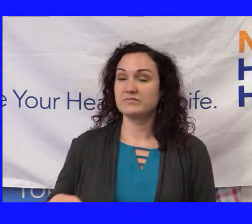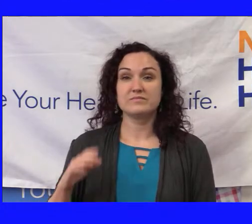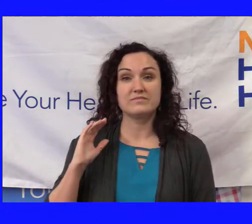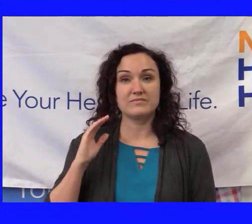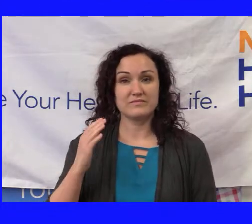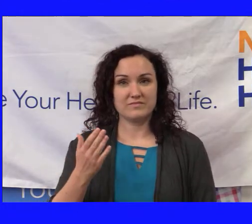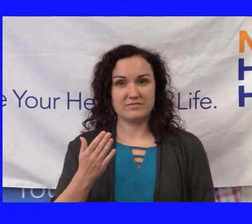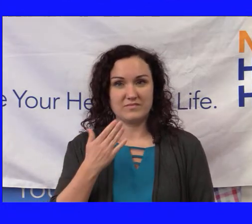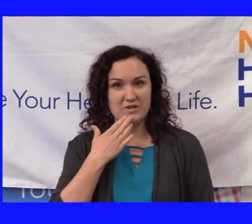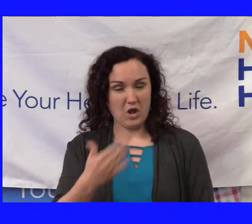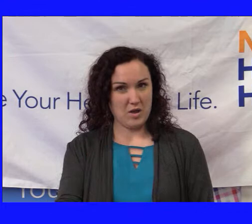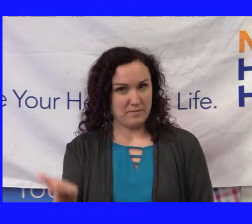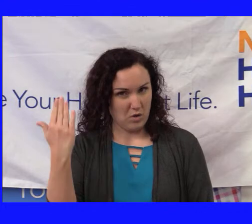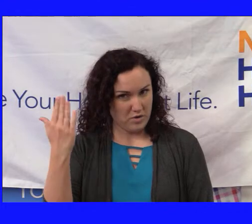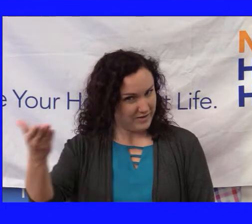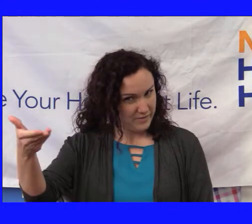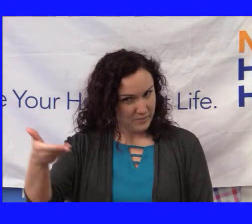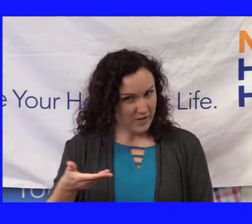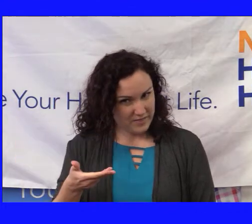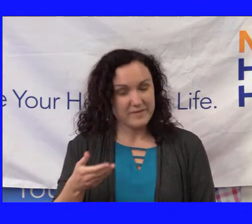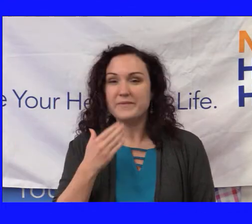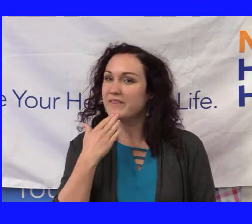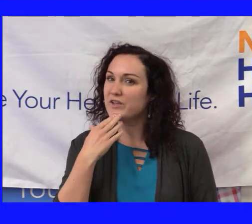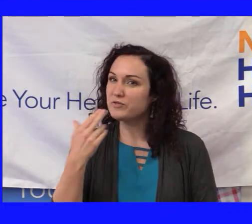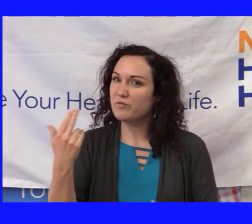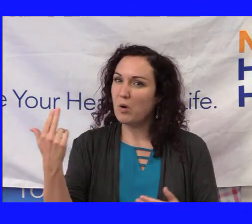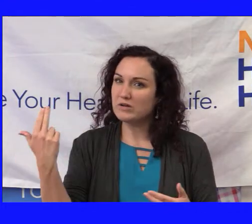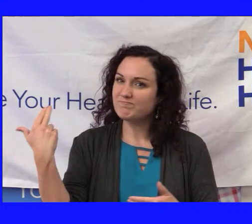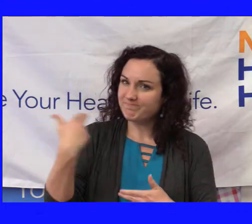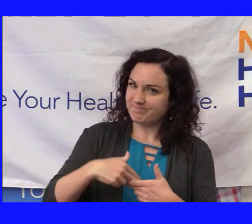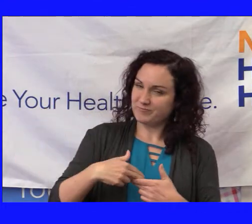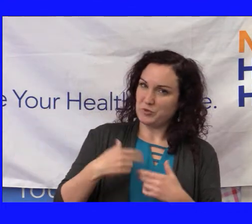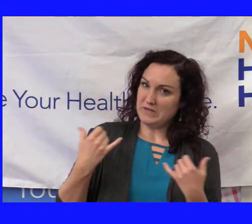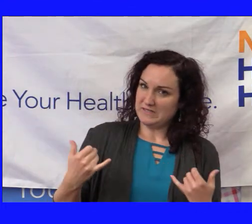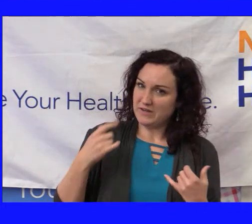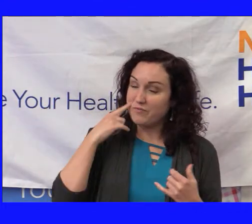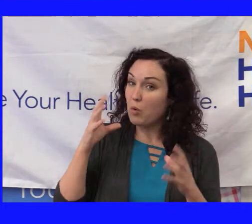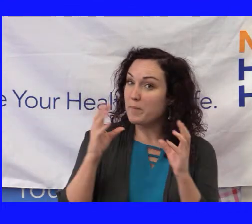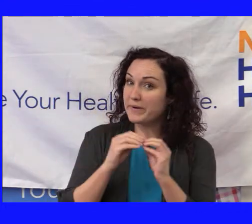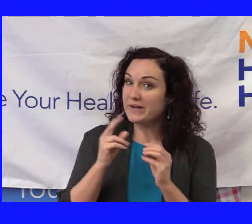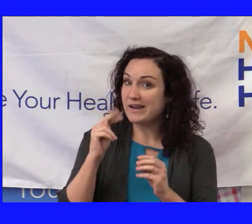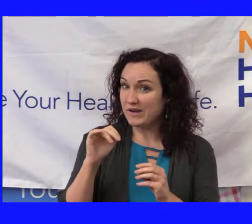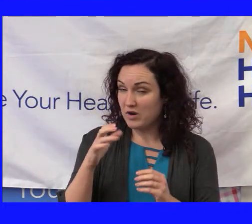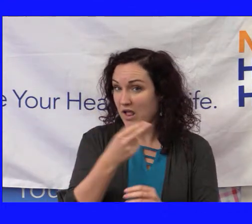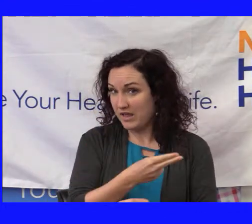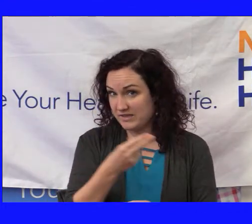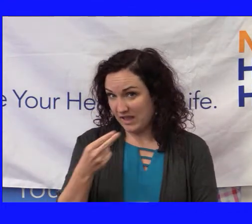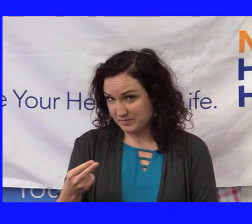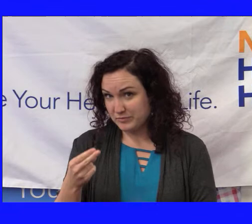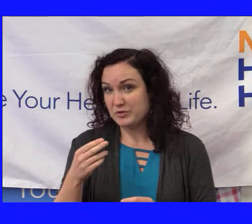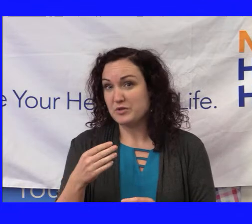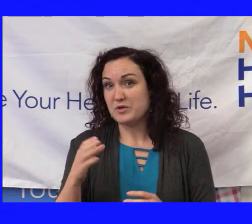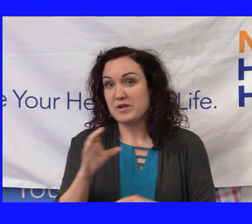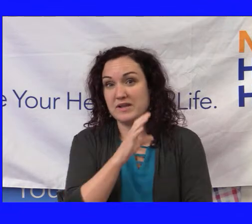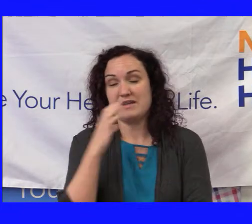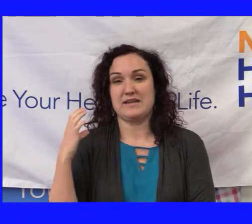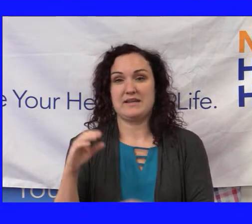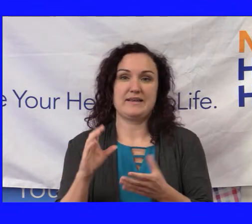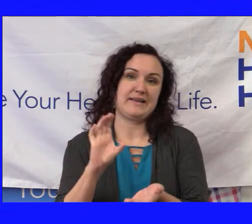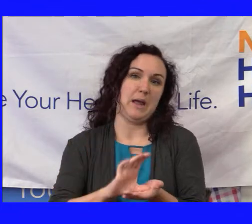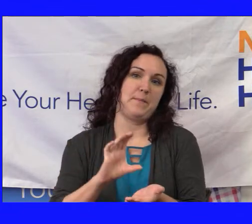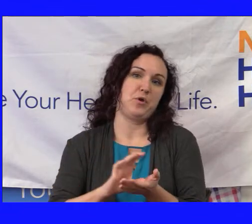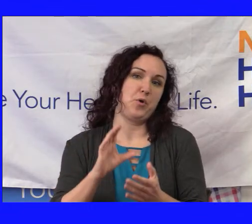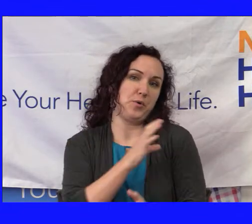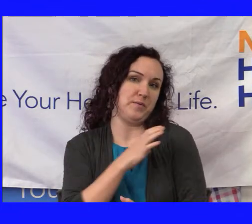Good morning, welcome, and thank you for joining us today for the meeting of the New York City Health and Hospital Capital Committee. Today's